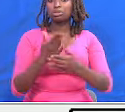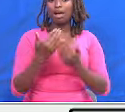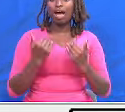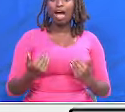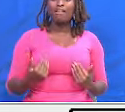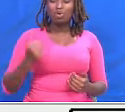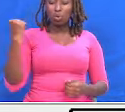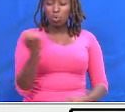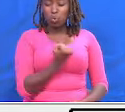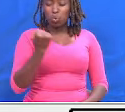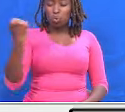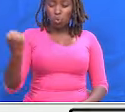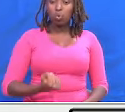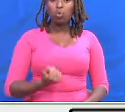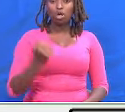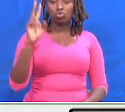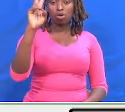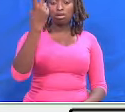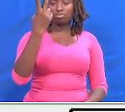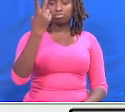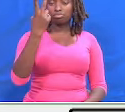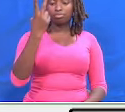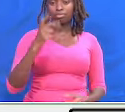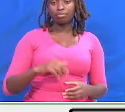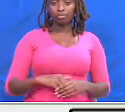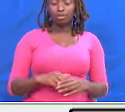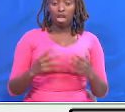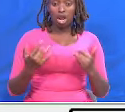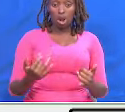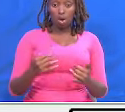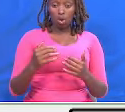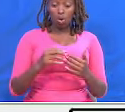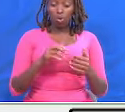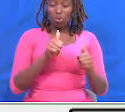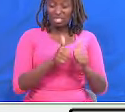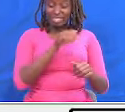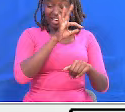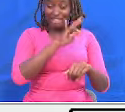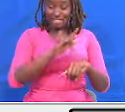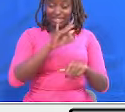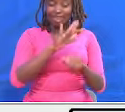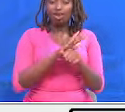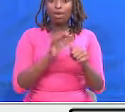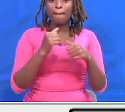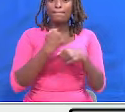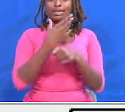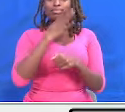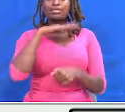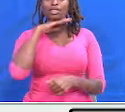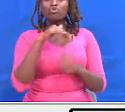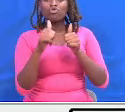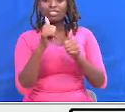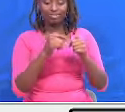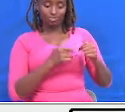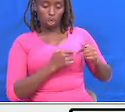mara mbili hapa kwa tumbo na kwa kifua. So ile ilimuaffect kabisa, yenye ilimuua ni ya kifua.